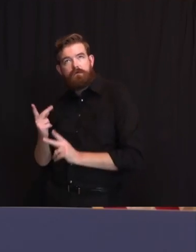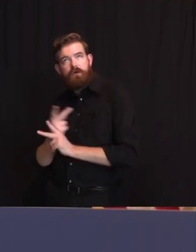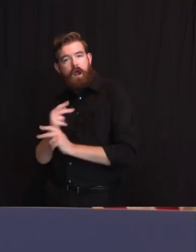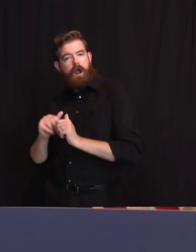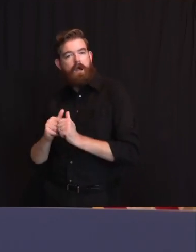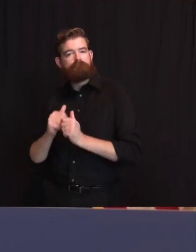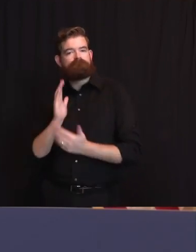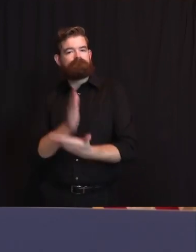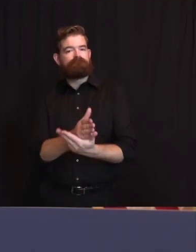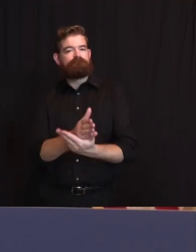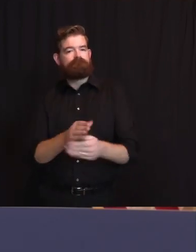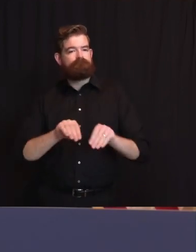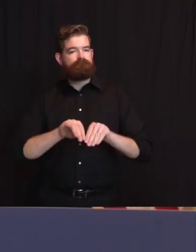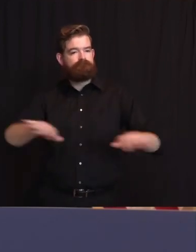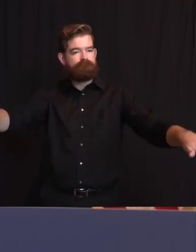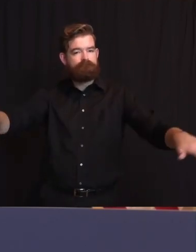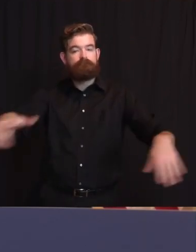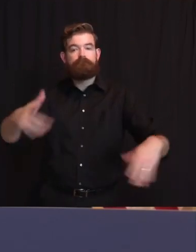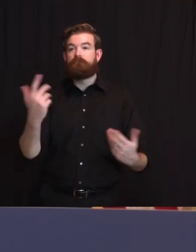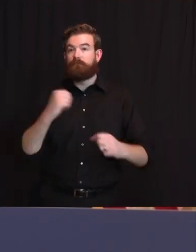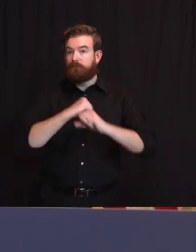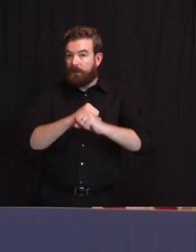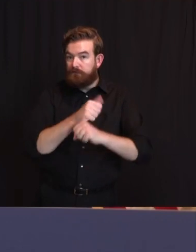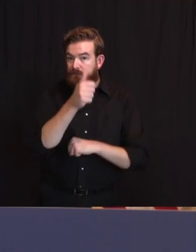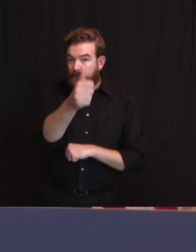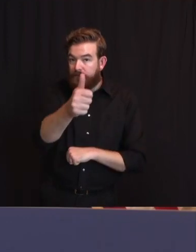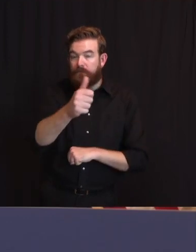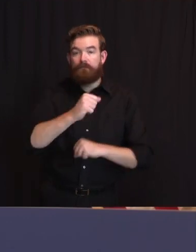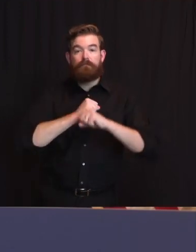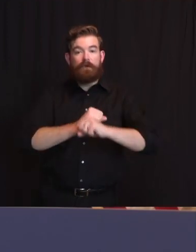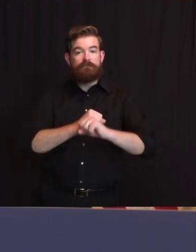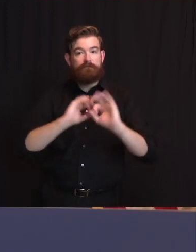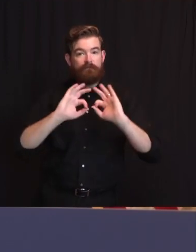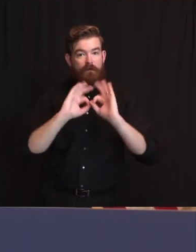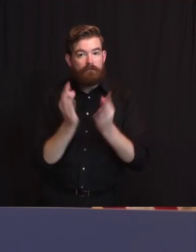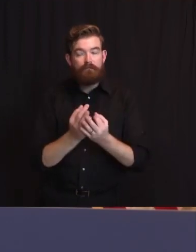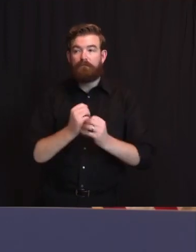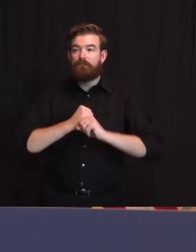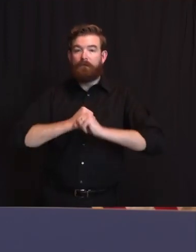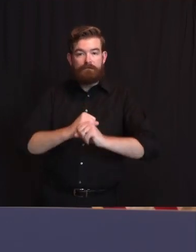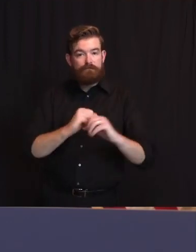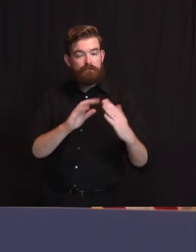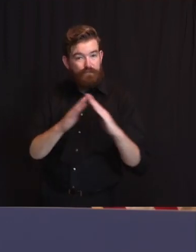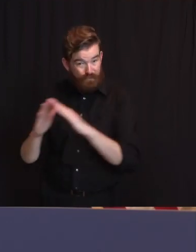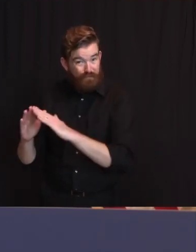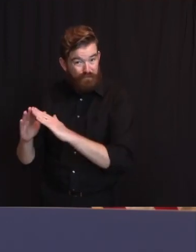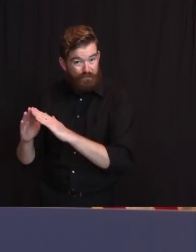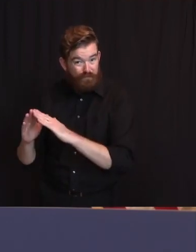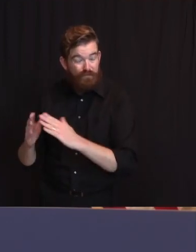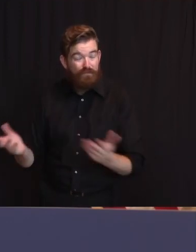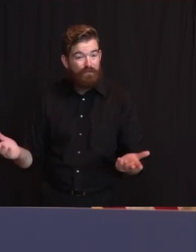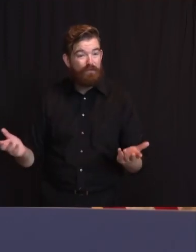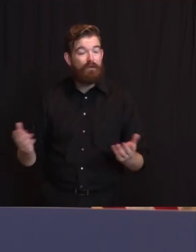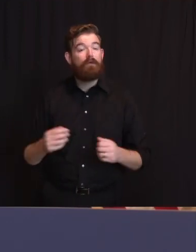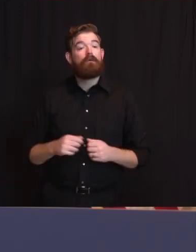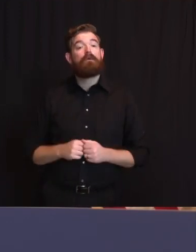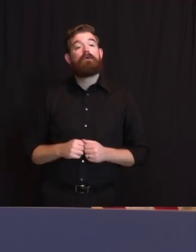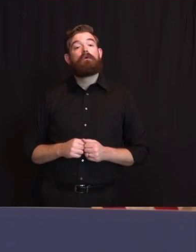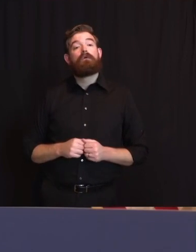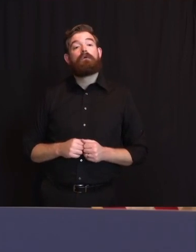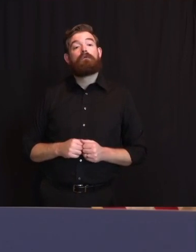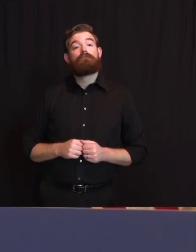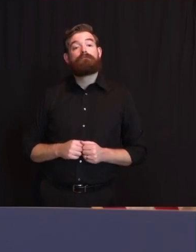your community. Thank you to the 71% of individuals who talked with a contact tracer. which is up from 61%